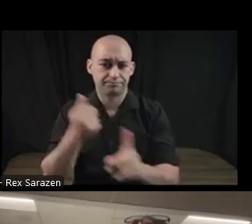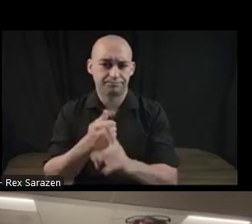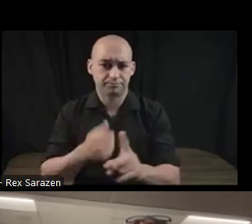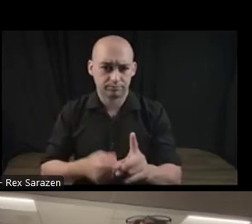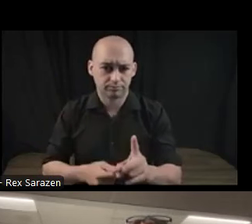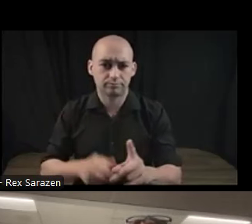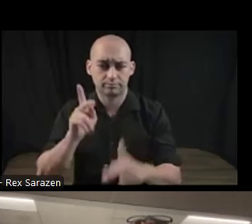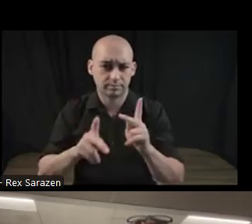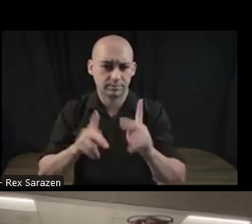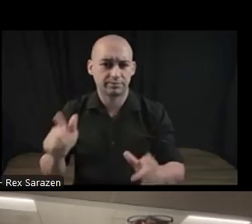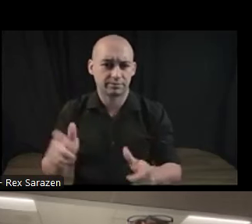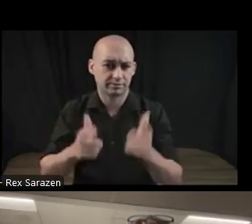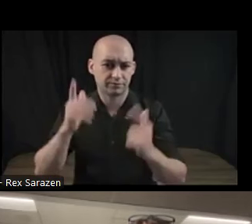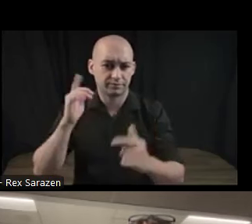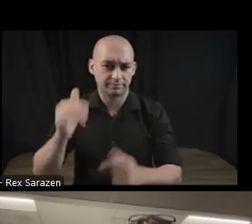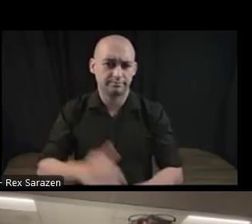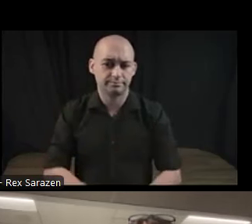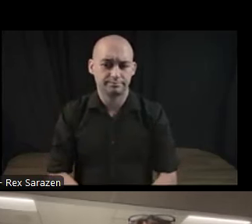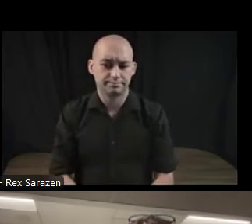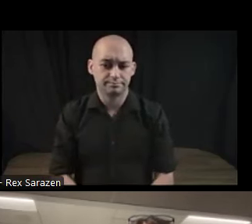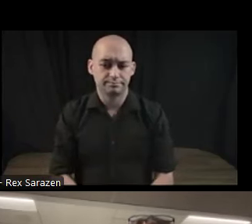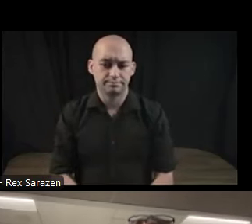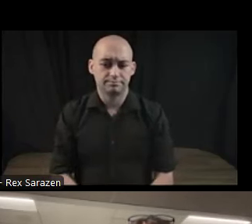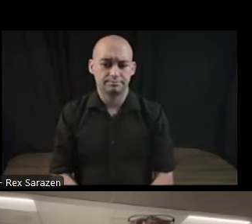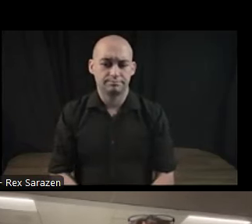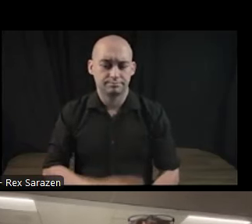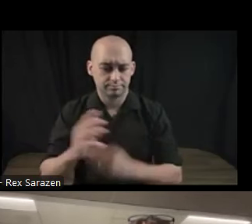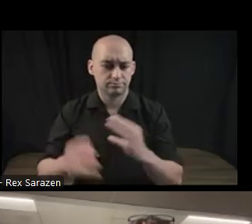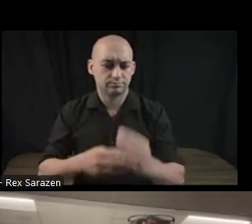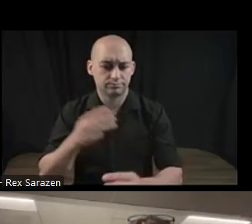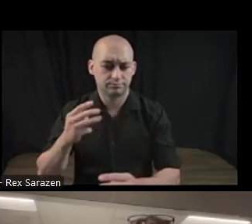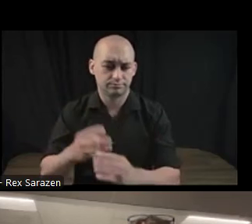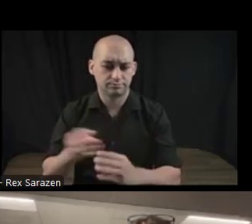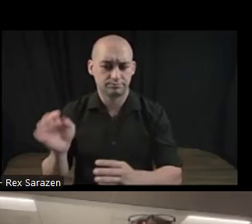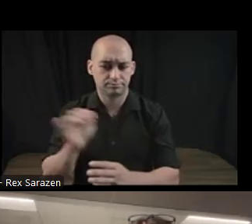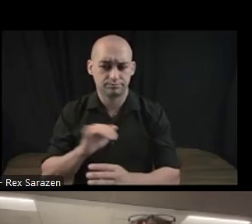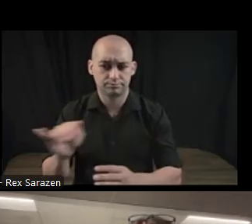live in California and worldwide, really. But yeah.